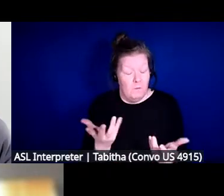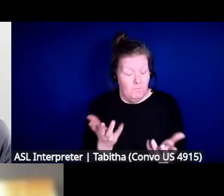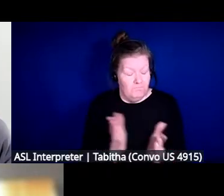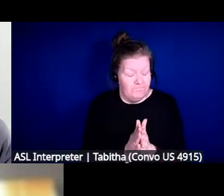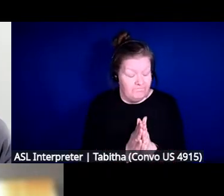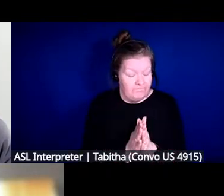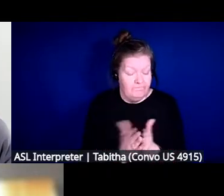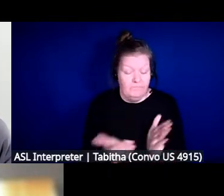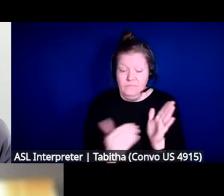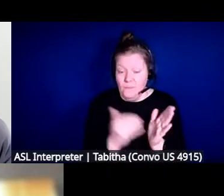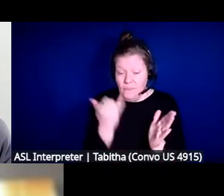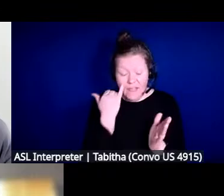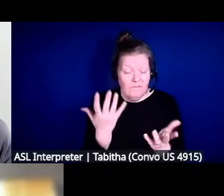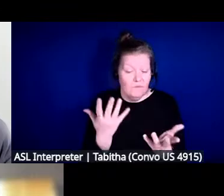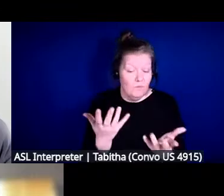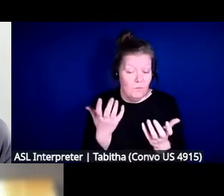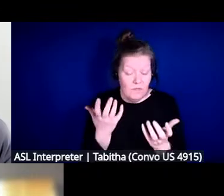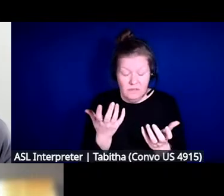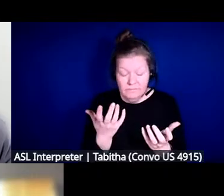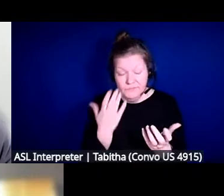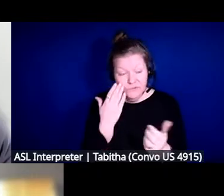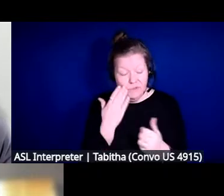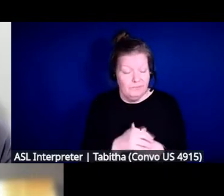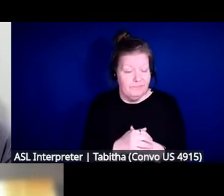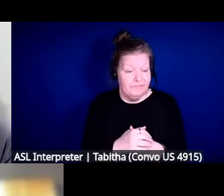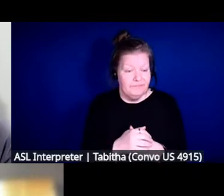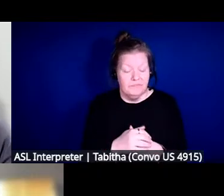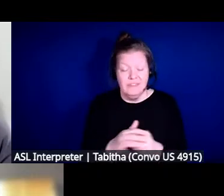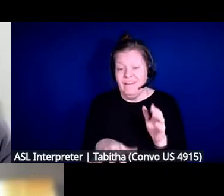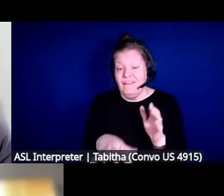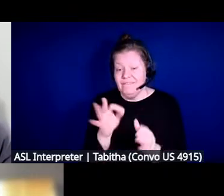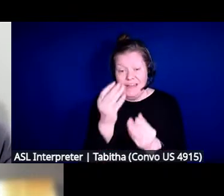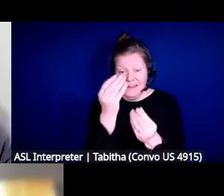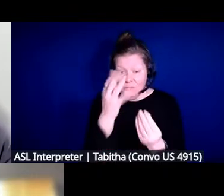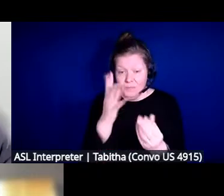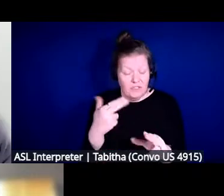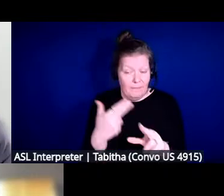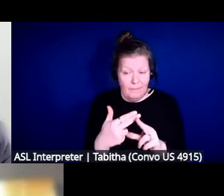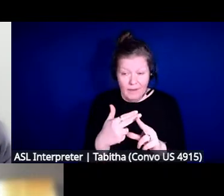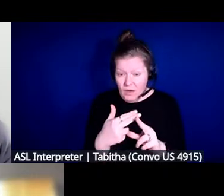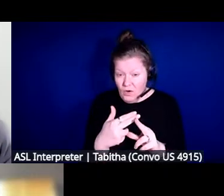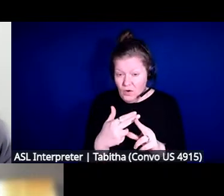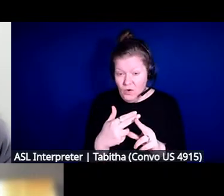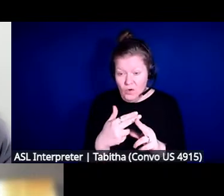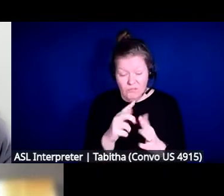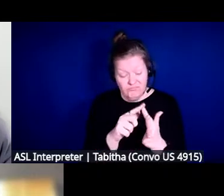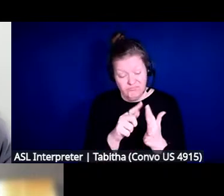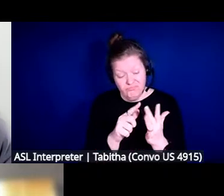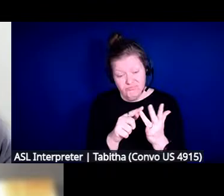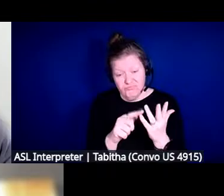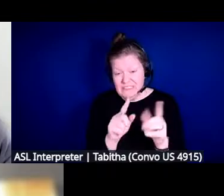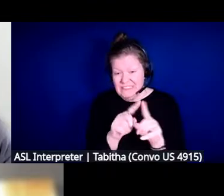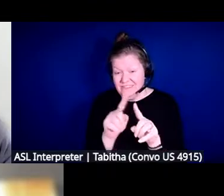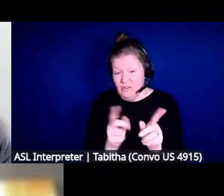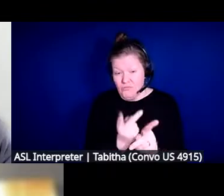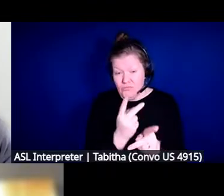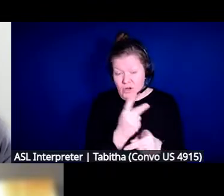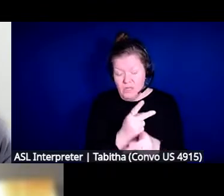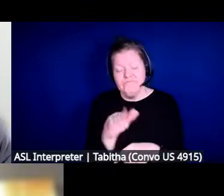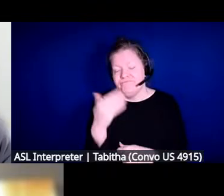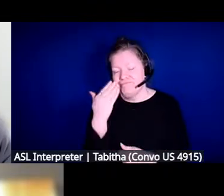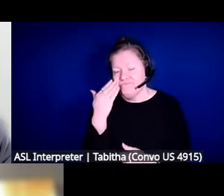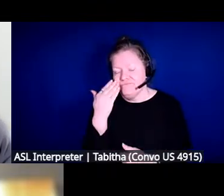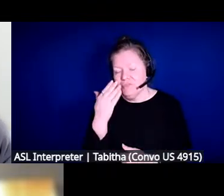So again, if you're looking to, find information about all of the other products, I know